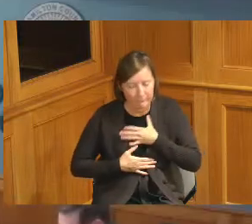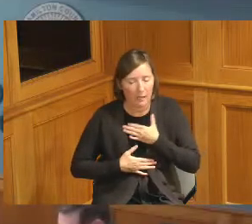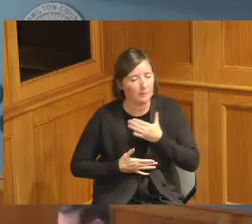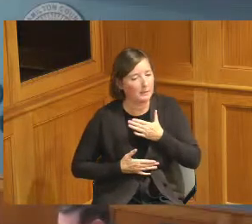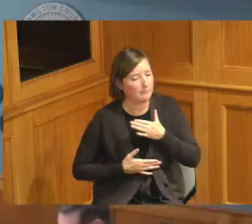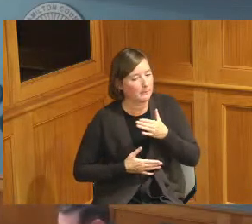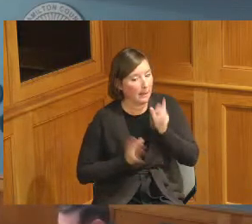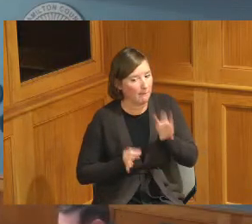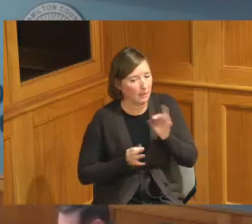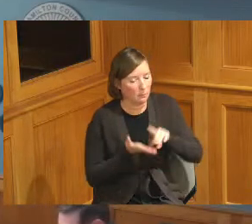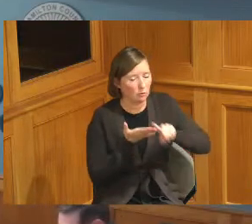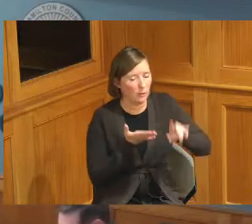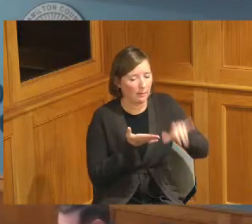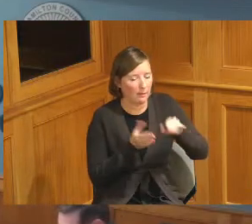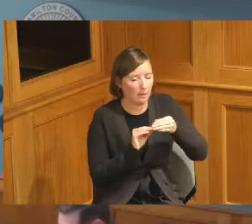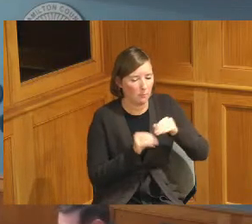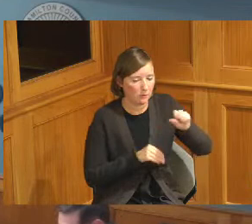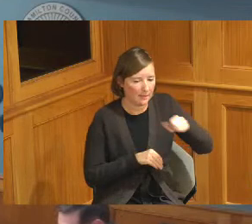could just,